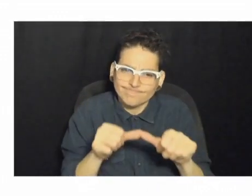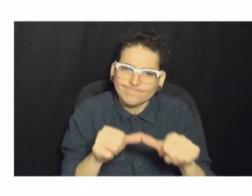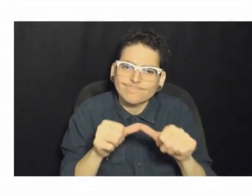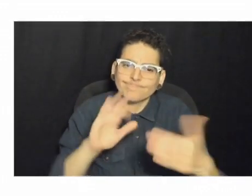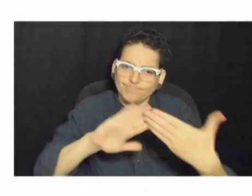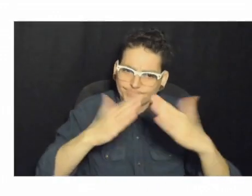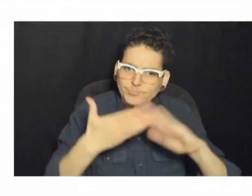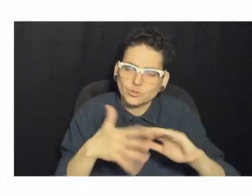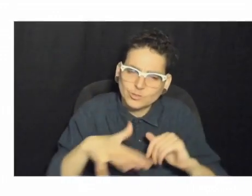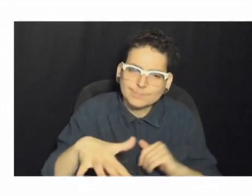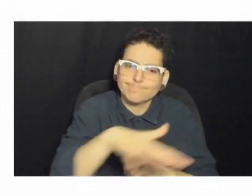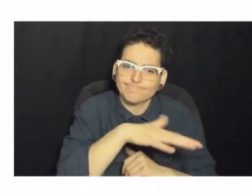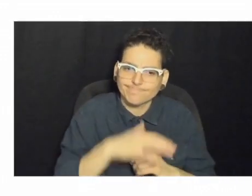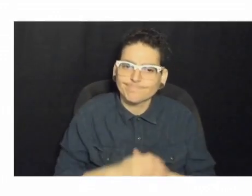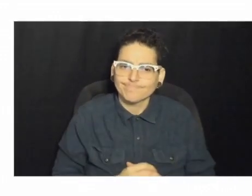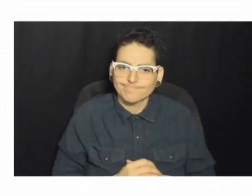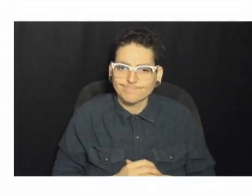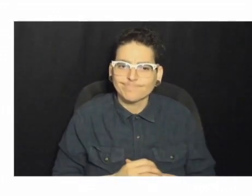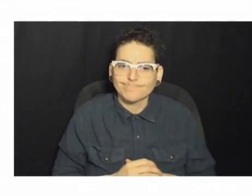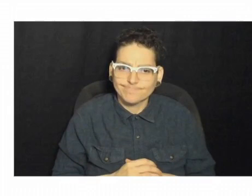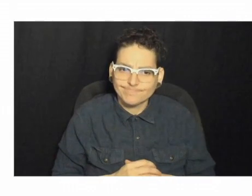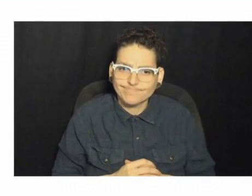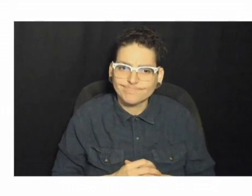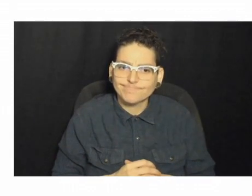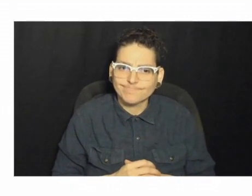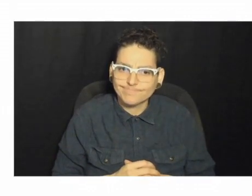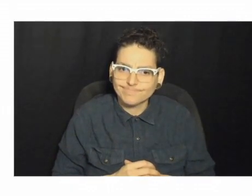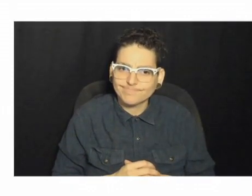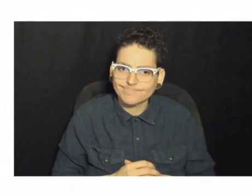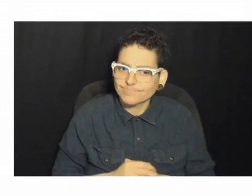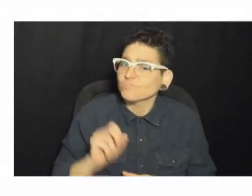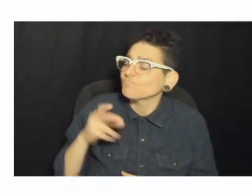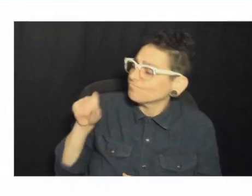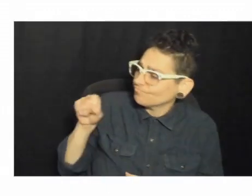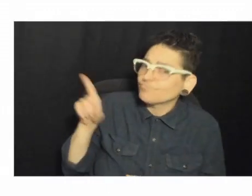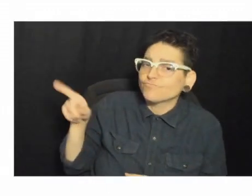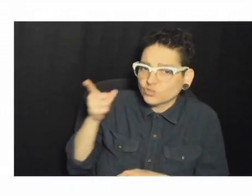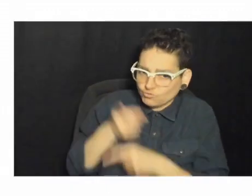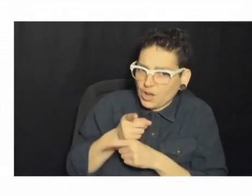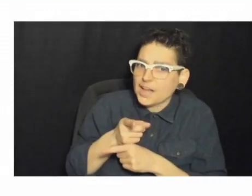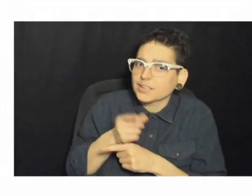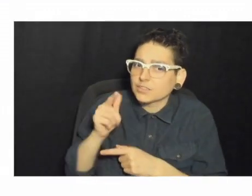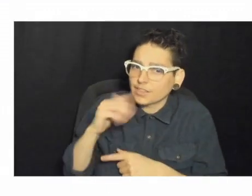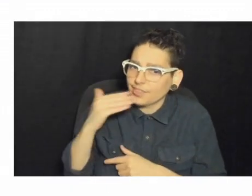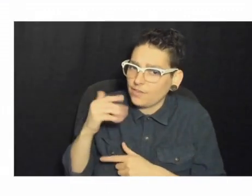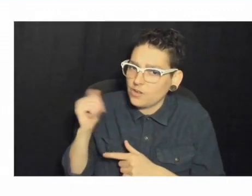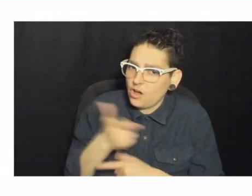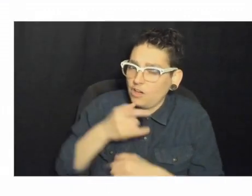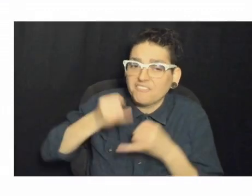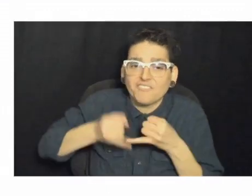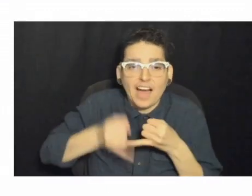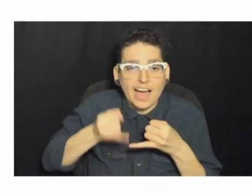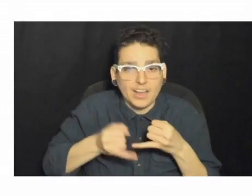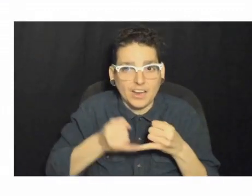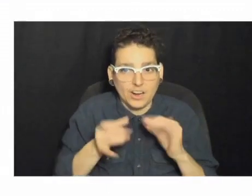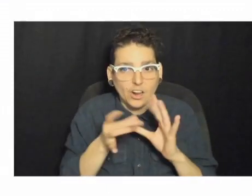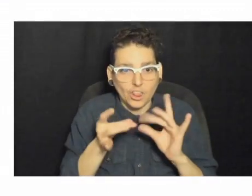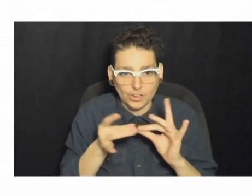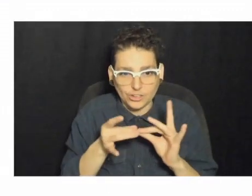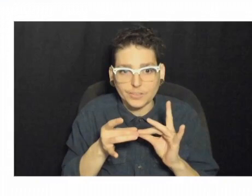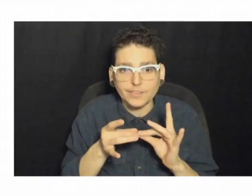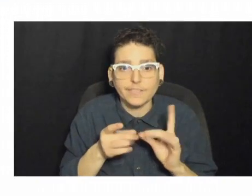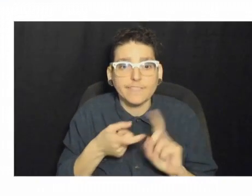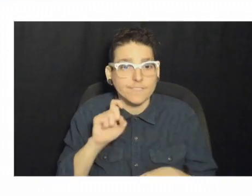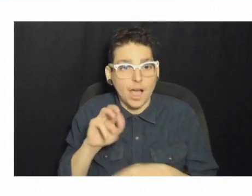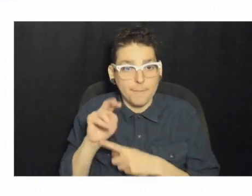Great. Thank you all. Any final comments from Monica, Kenny, Esther, before